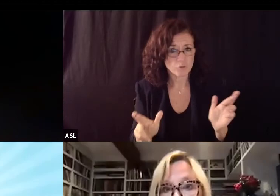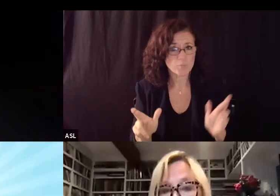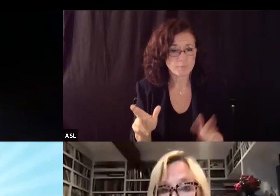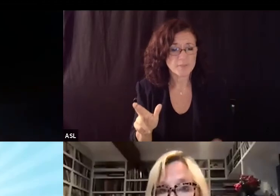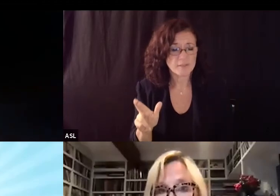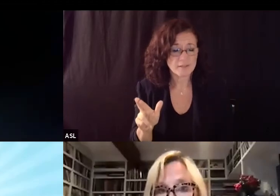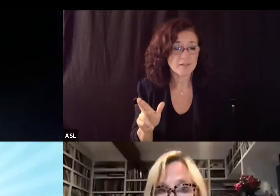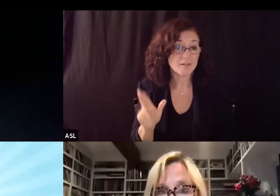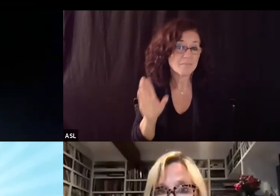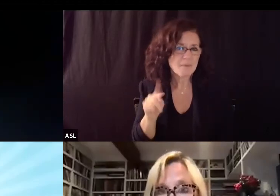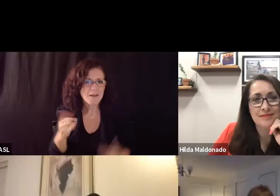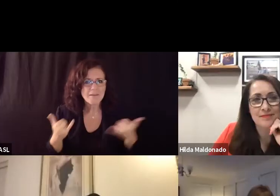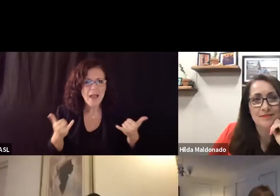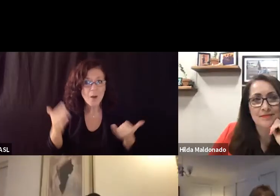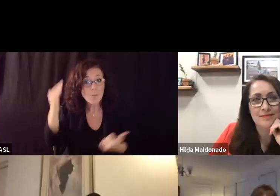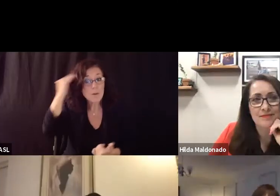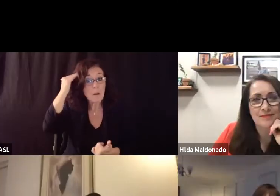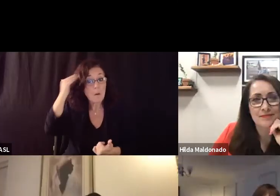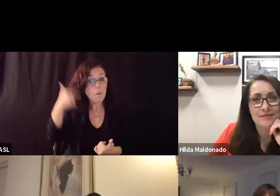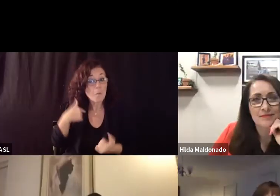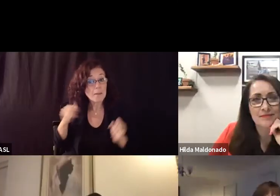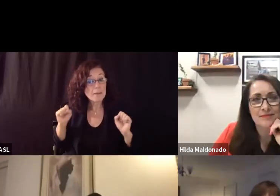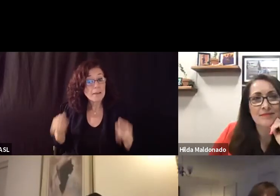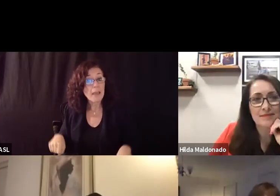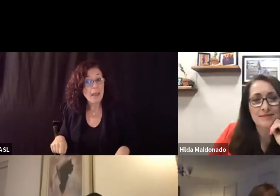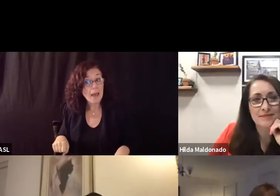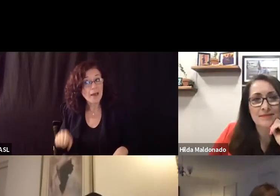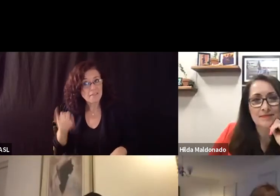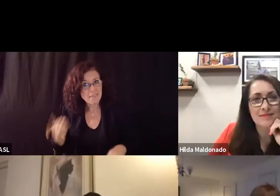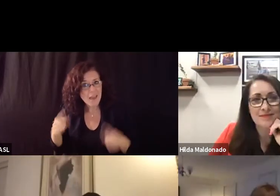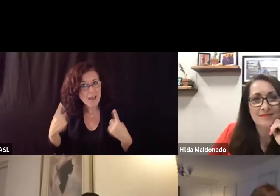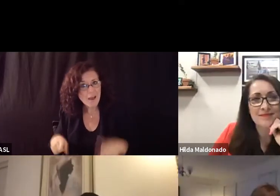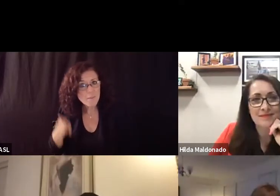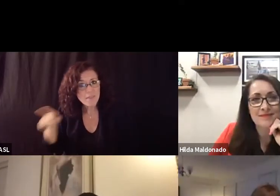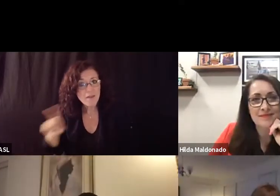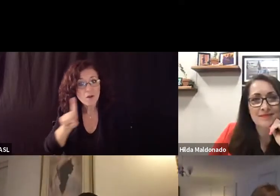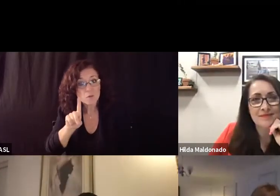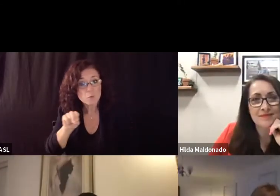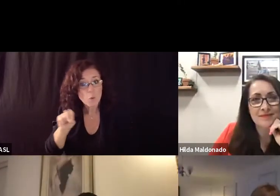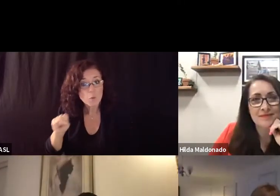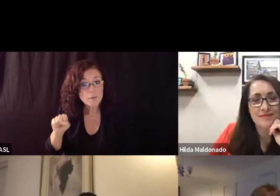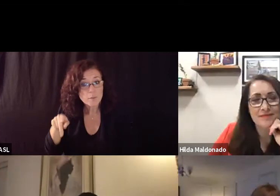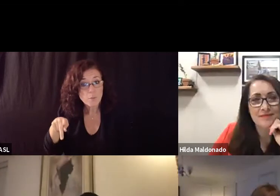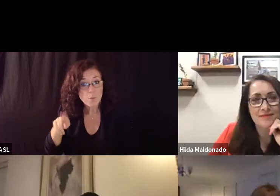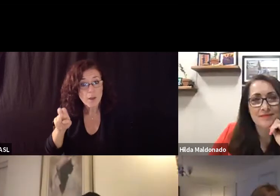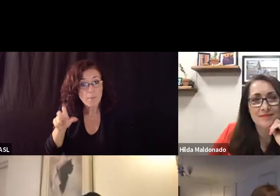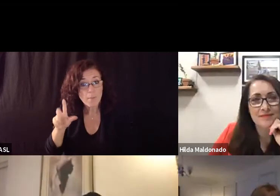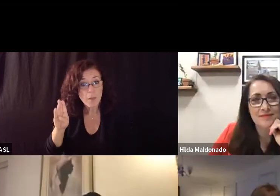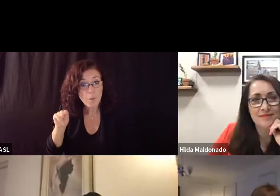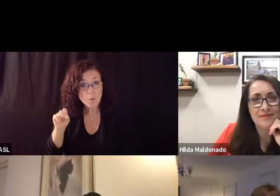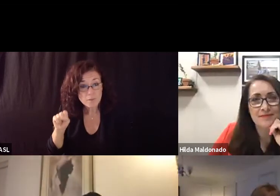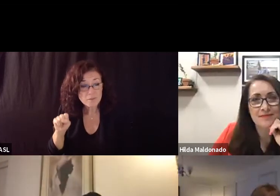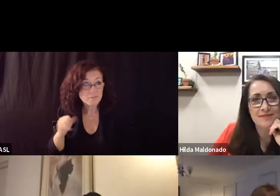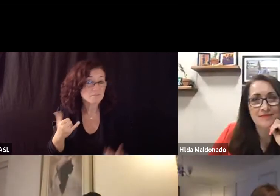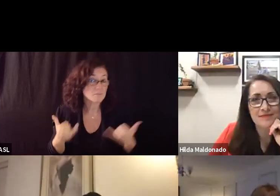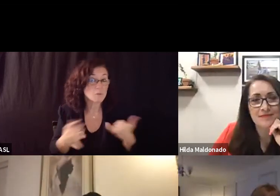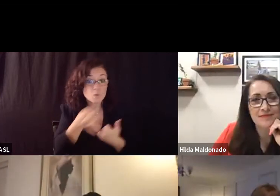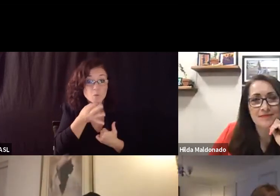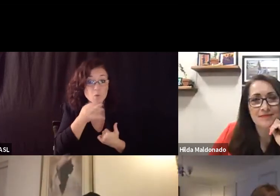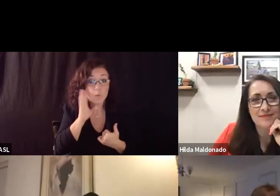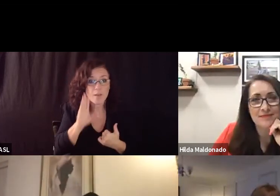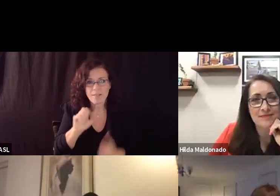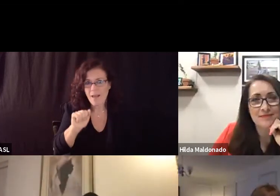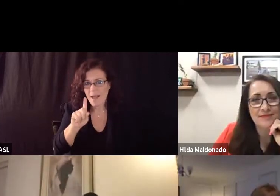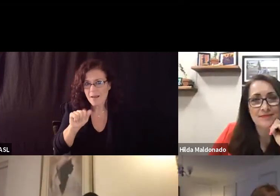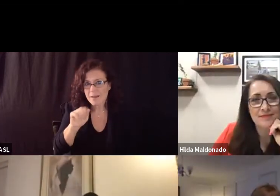just now that we know that we can and it's been done at dos pueblos and soon will be done at adams um i don't know what kind of support